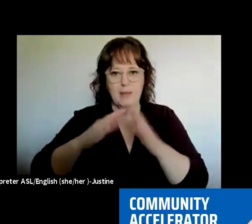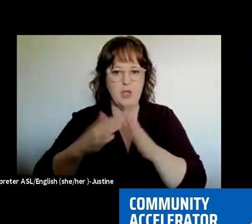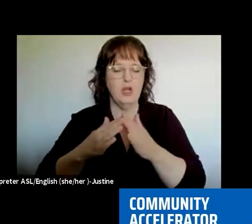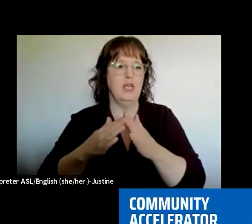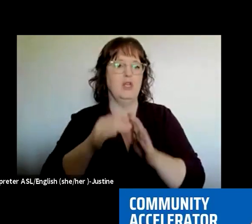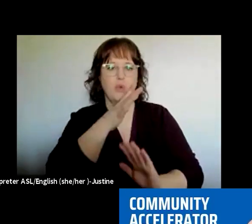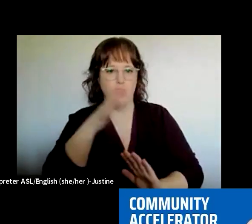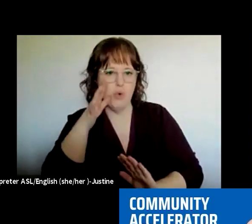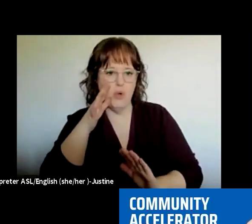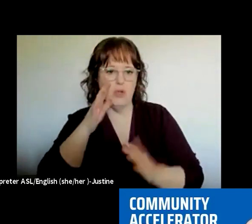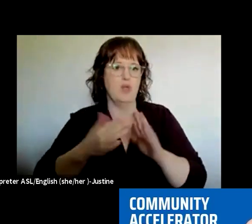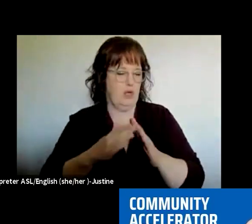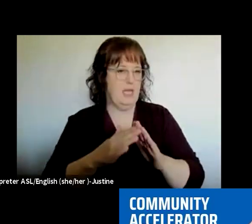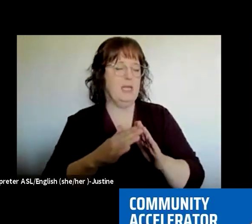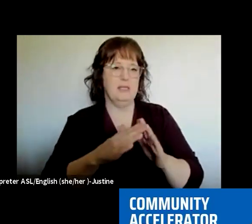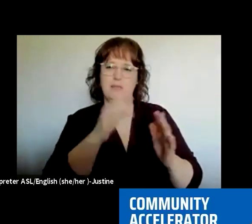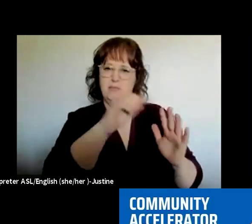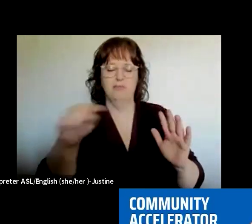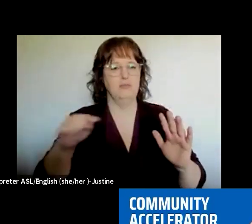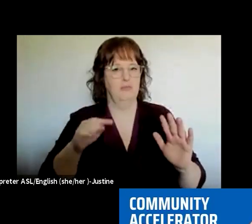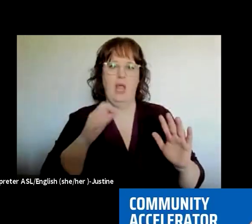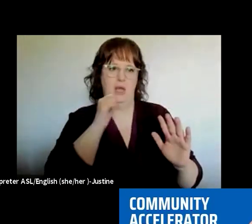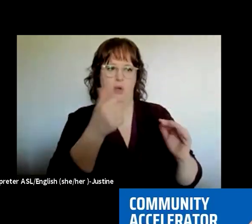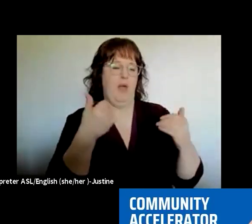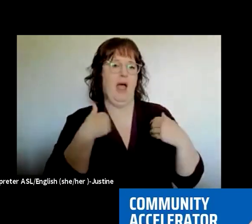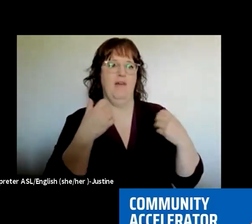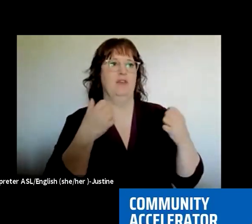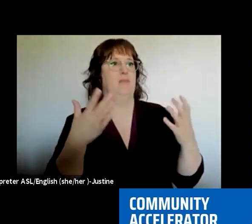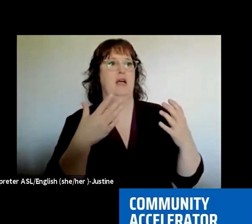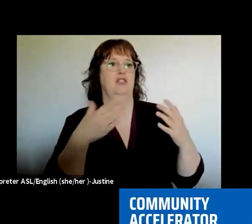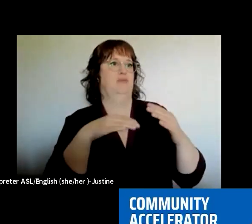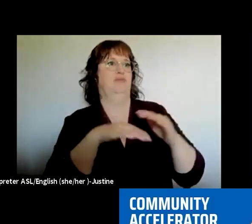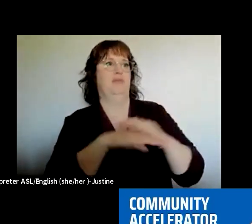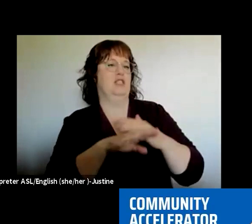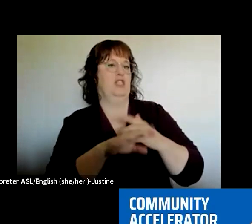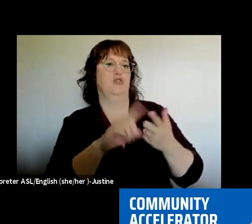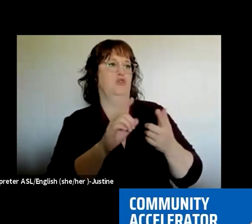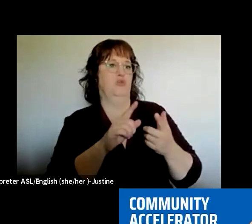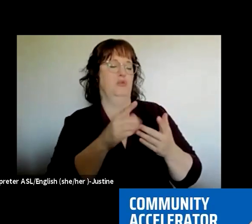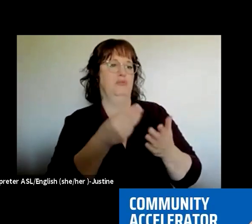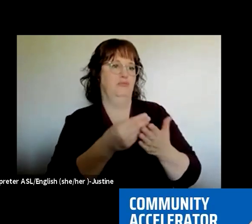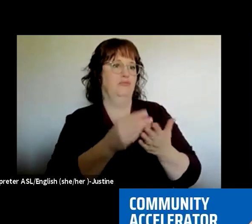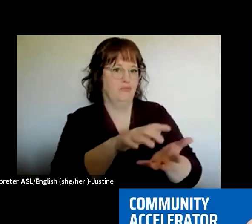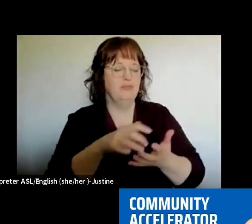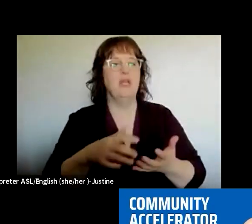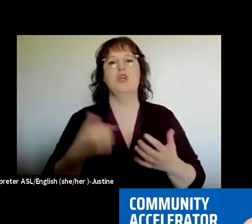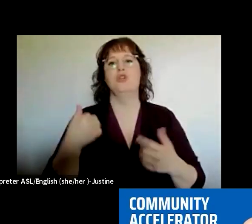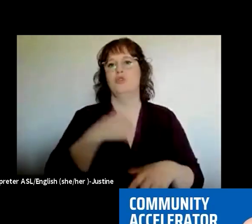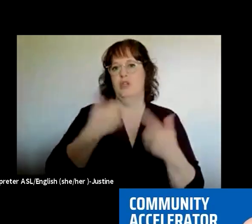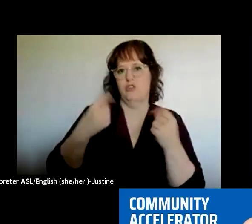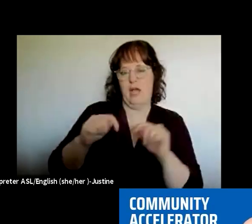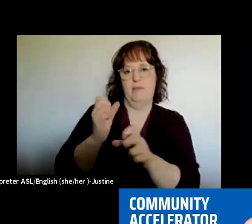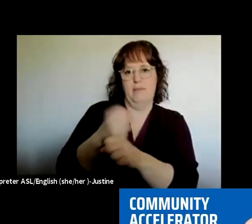So our community advisory panel is made up of a group that is both, we try to make it both geographically